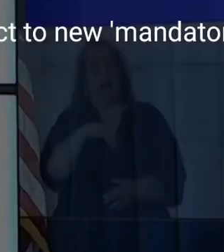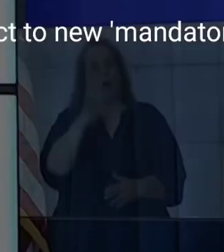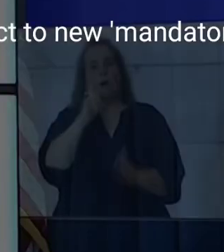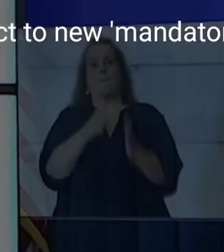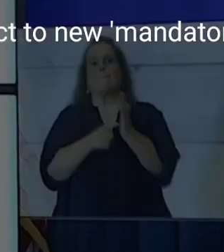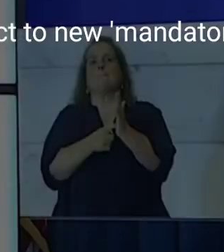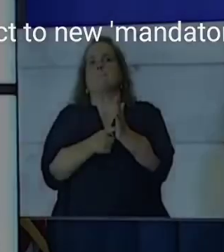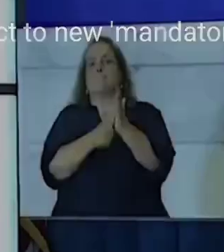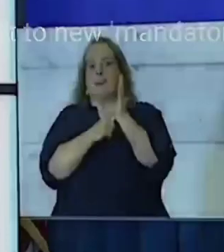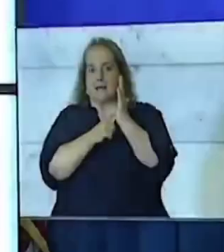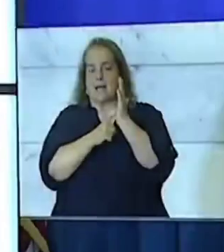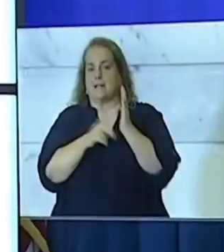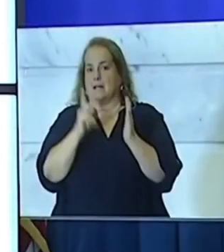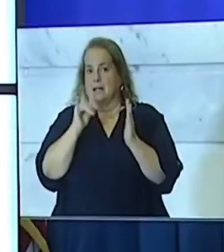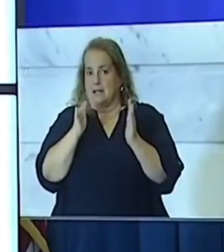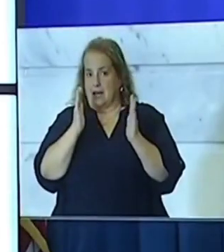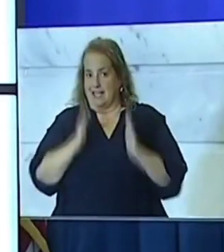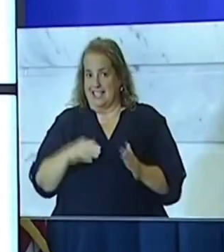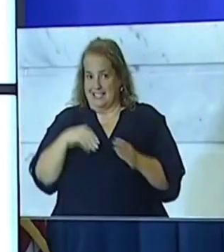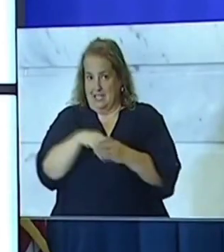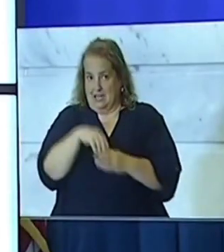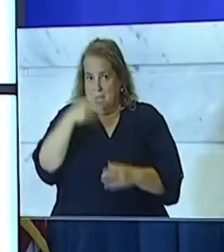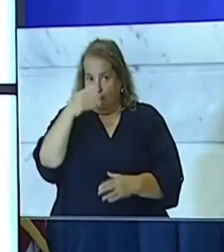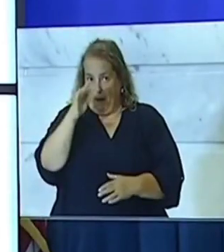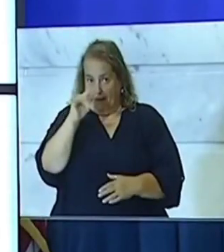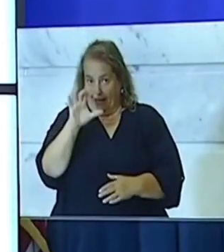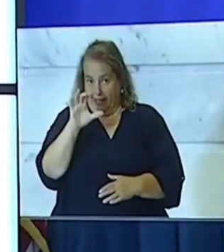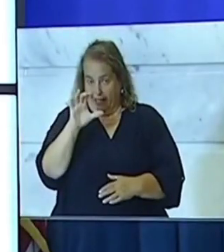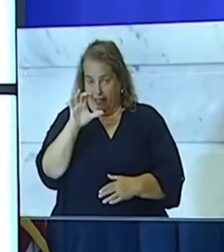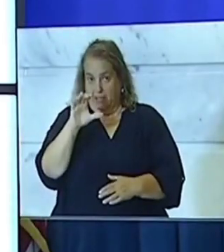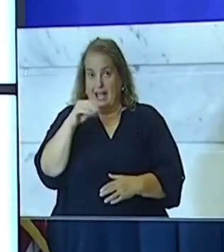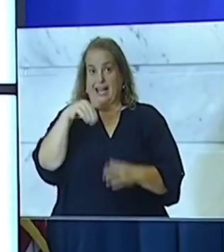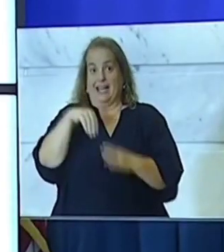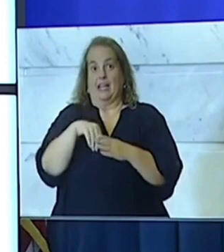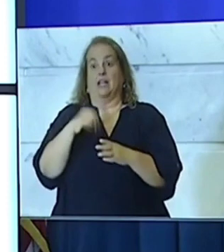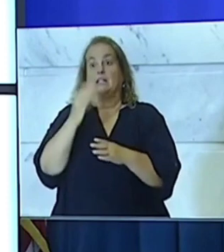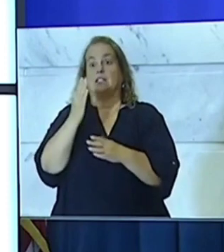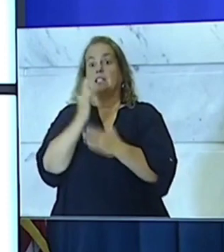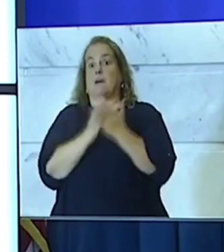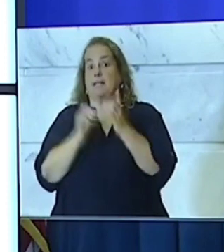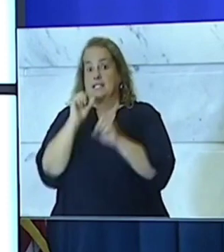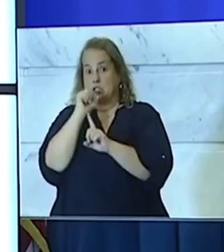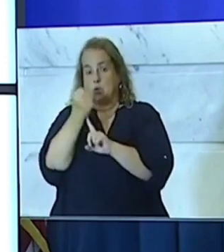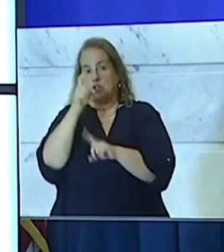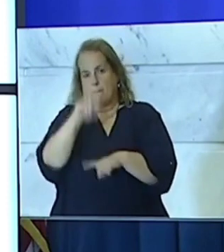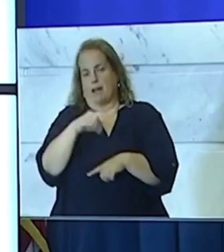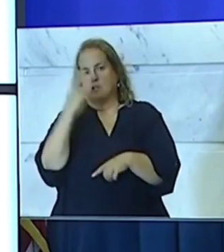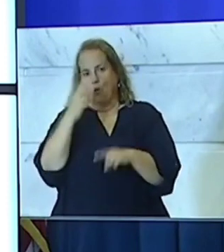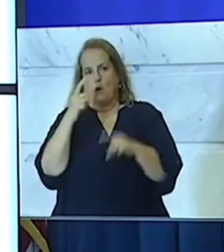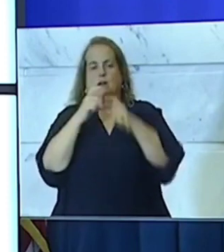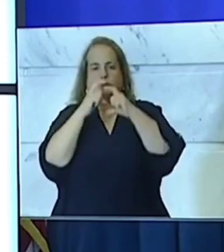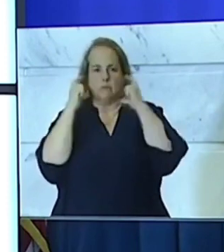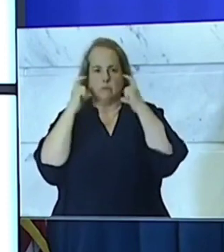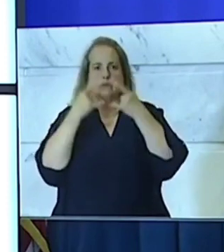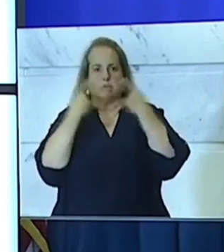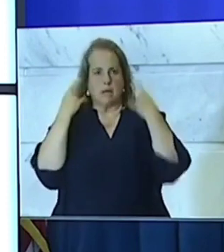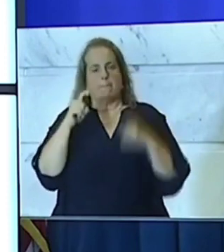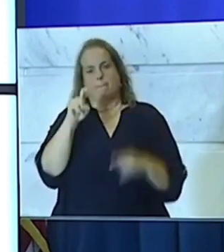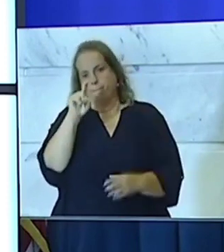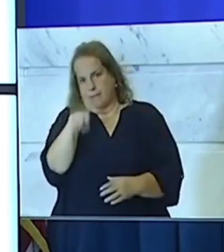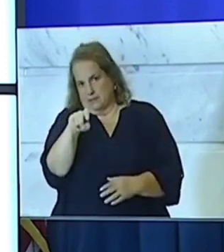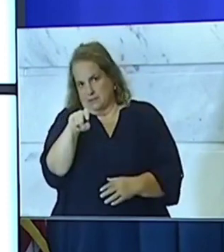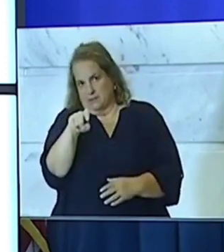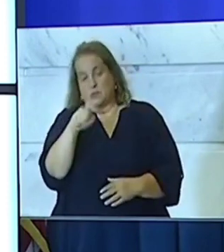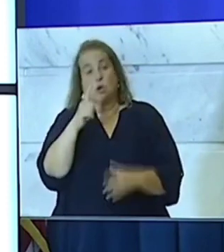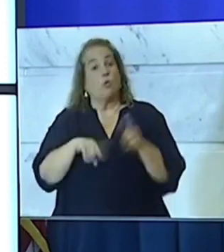Beshear's mandatory face mask order took effect at 5 p.m. tonight. Now, despite a court order yesterday that blocked him from issuing further